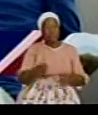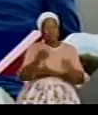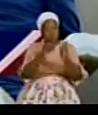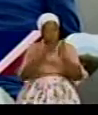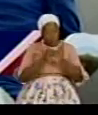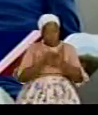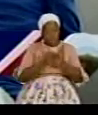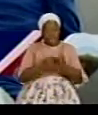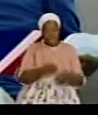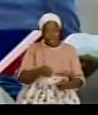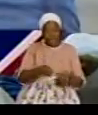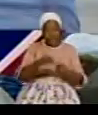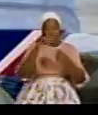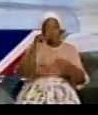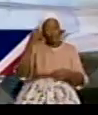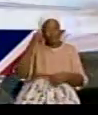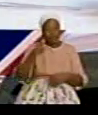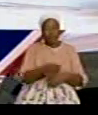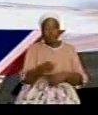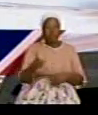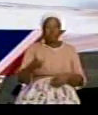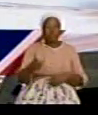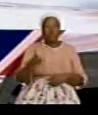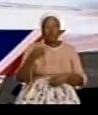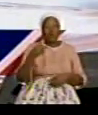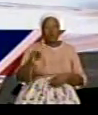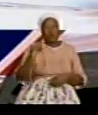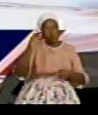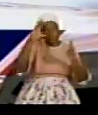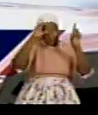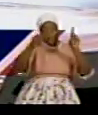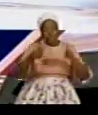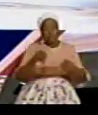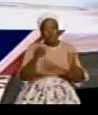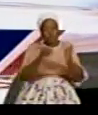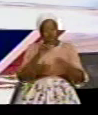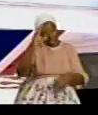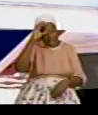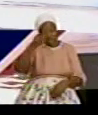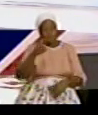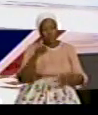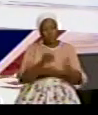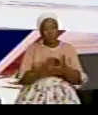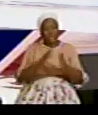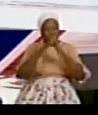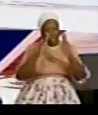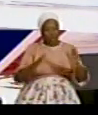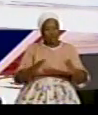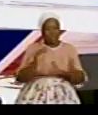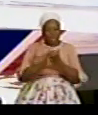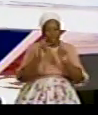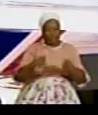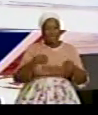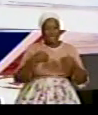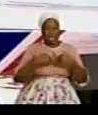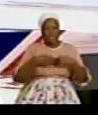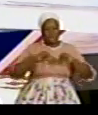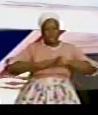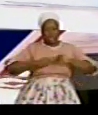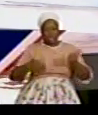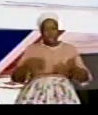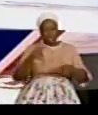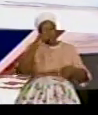especially for those of his own house, he has denied the faith. He